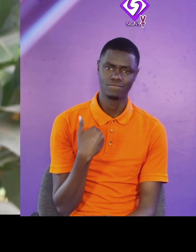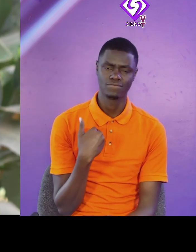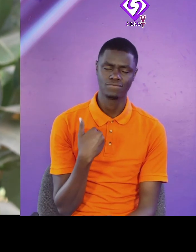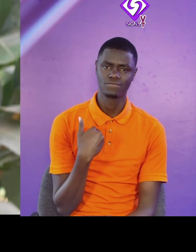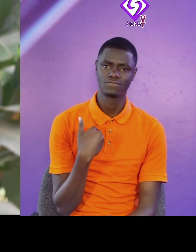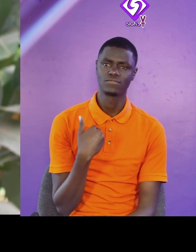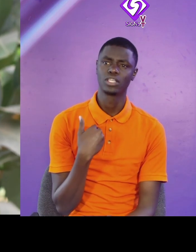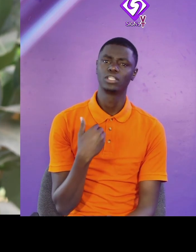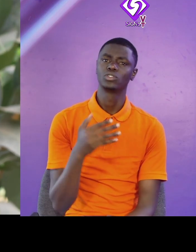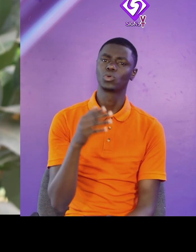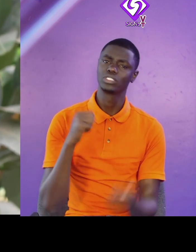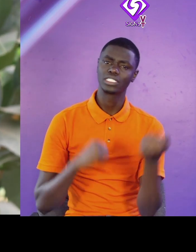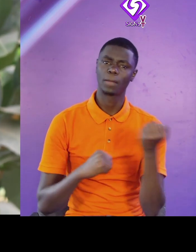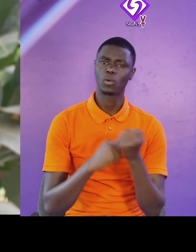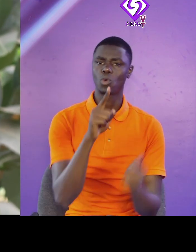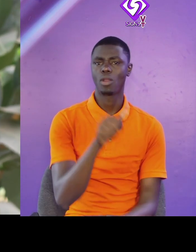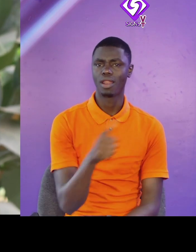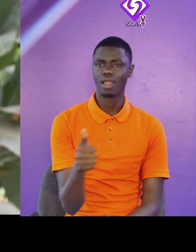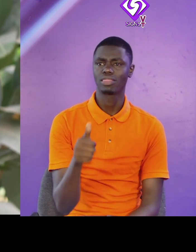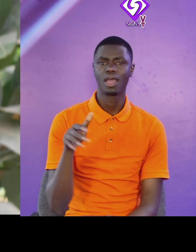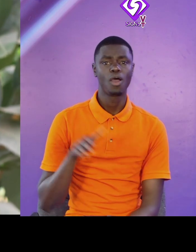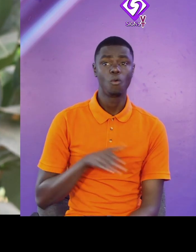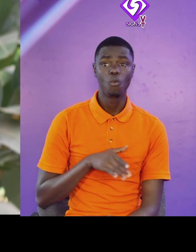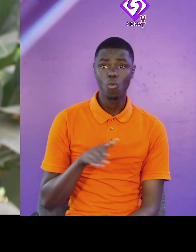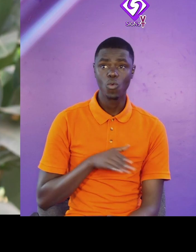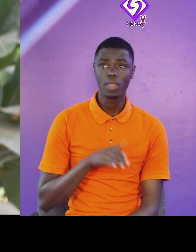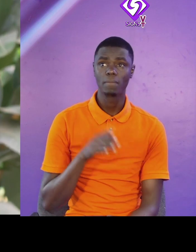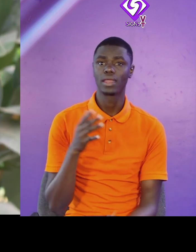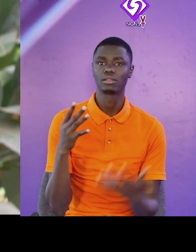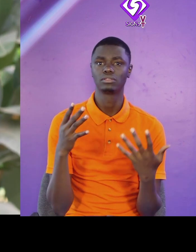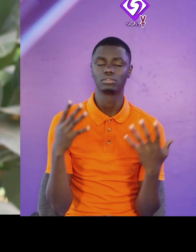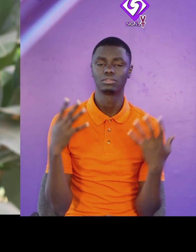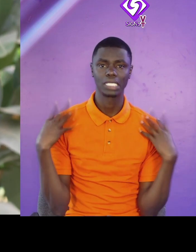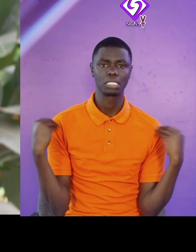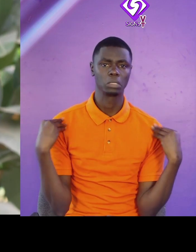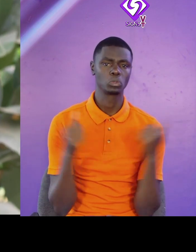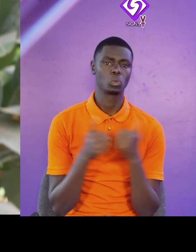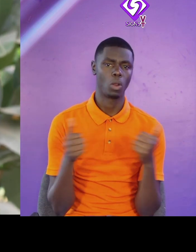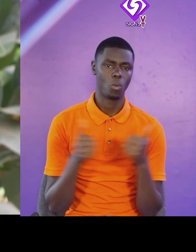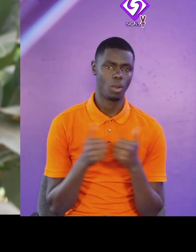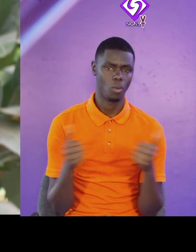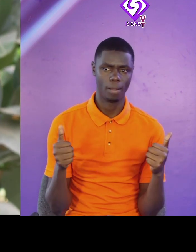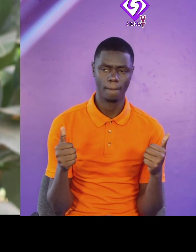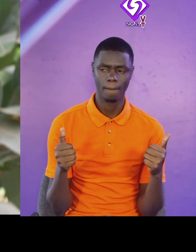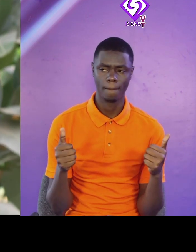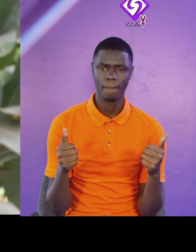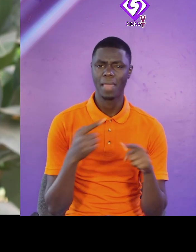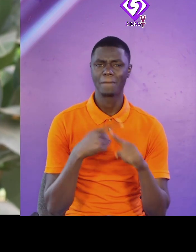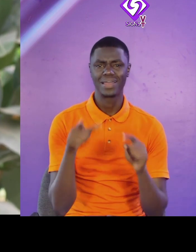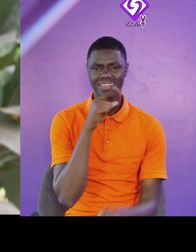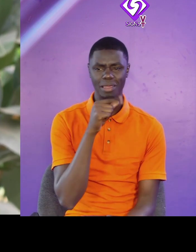Be there for one another. Women tend to look out for each other very well. They have it. But the men, I